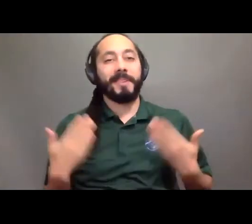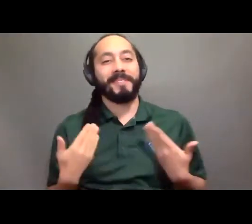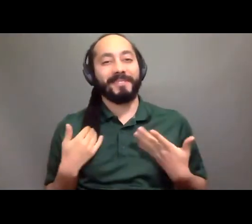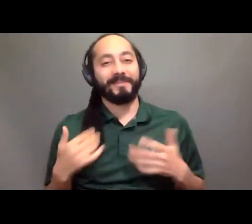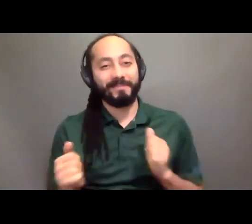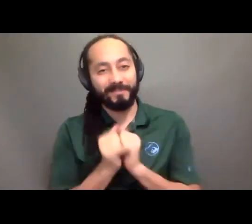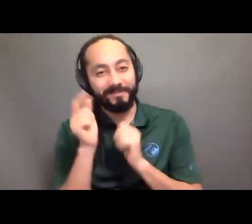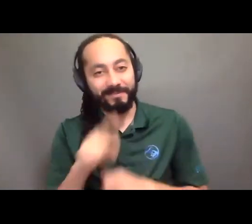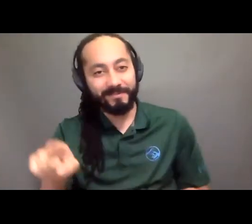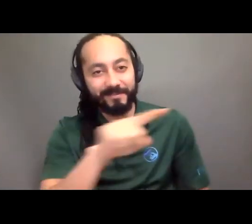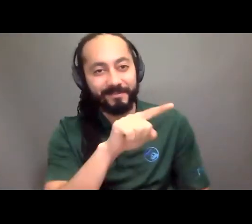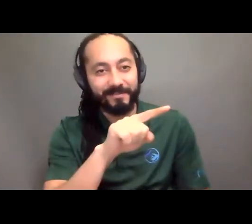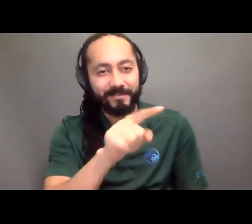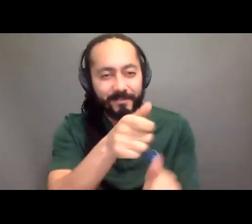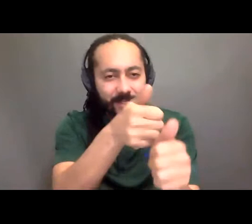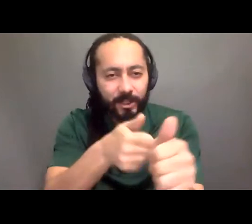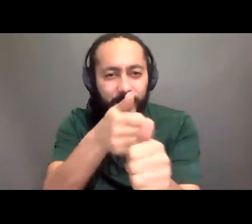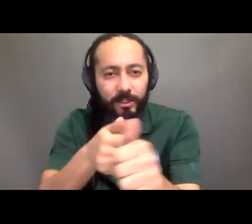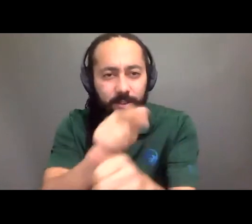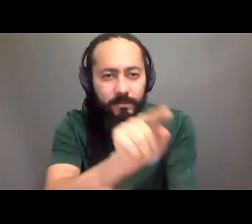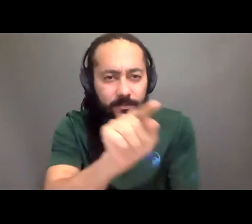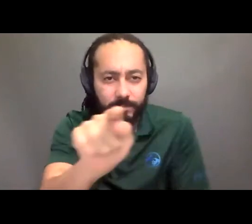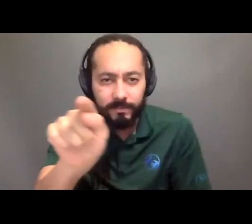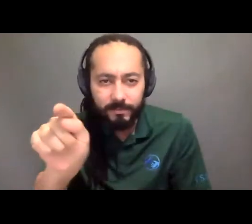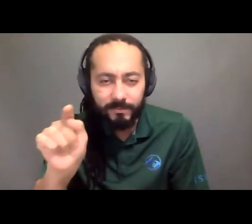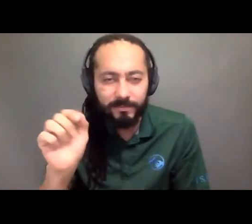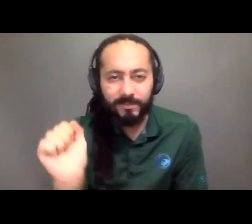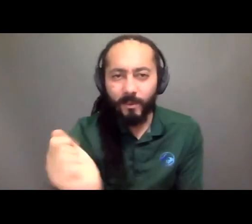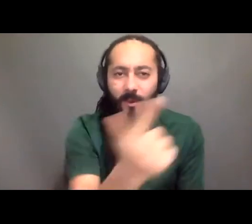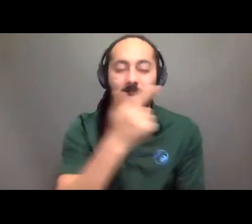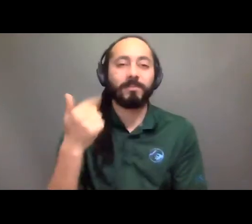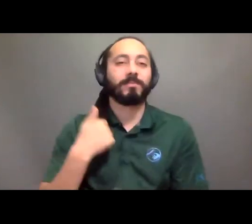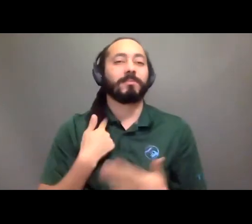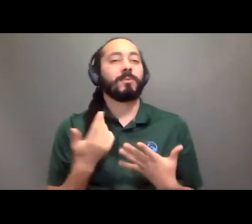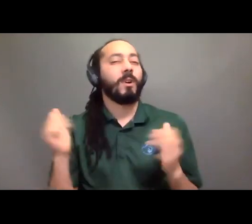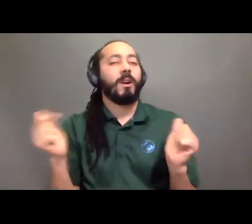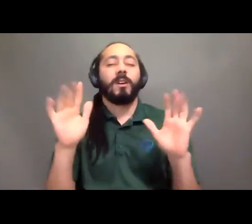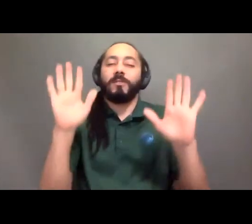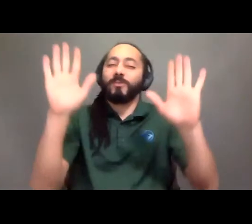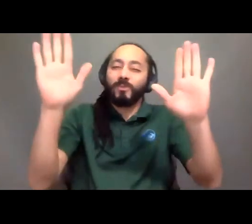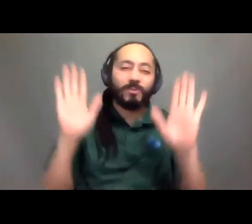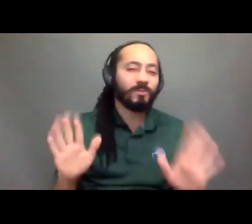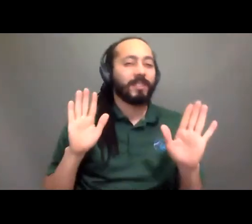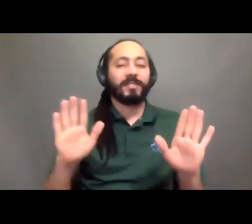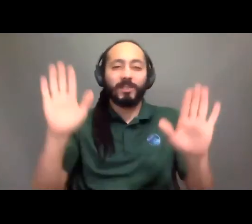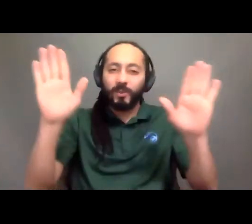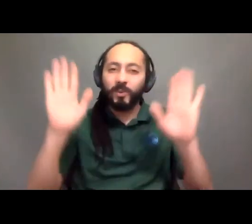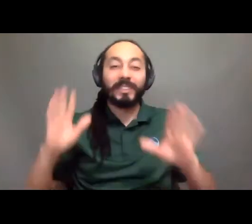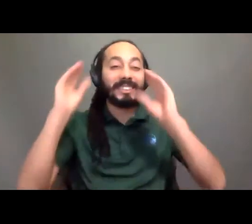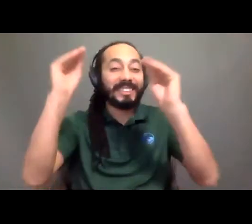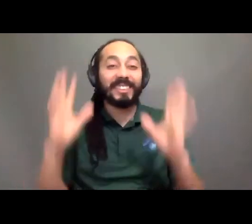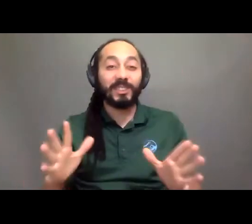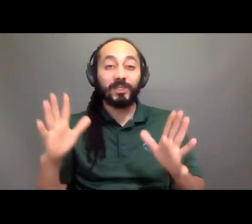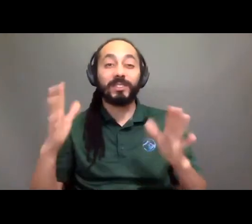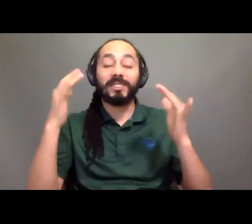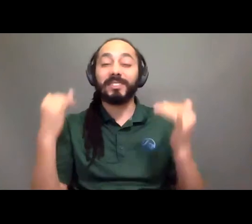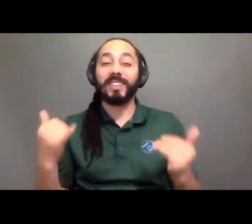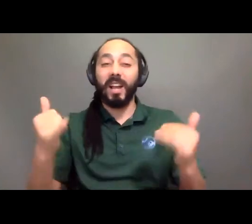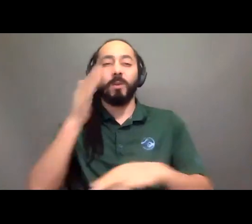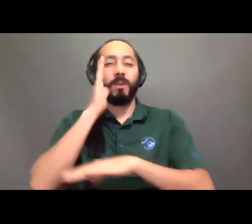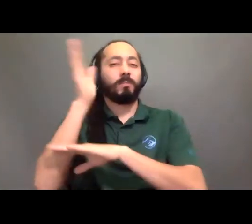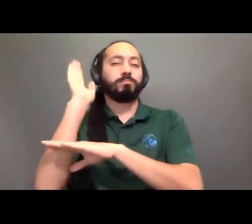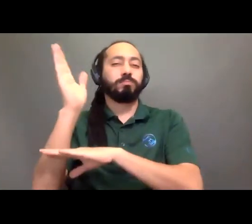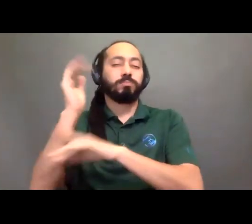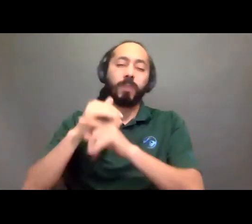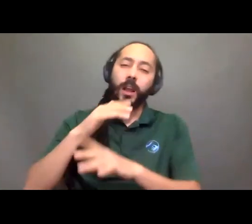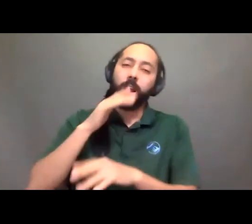in here, each and every one of you. So all of these great ones, all of these great teachers will be listening to us, each and